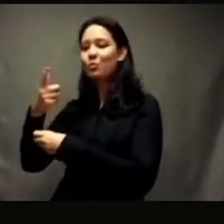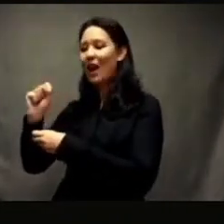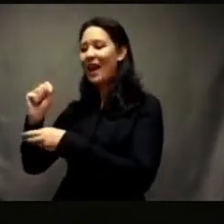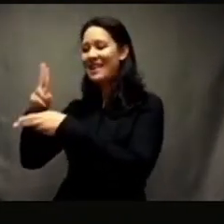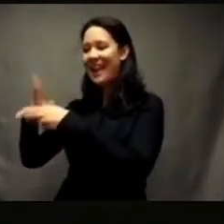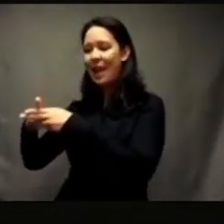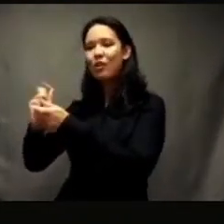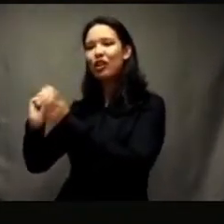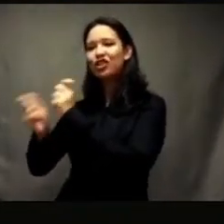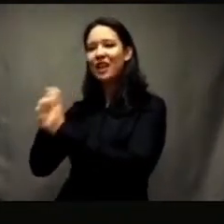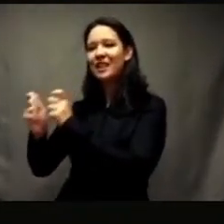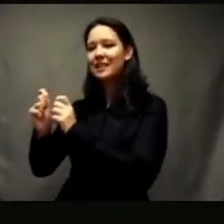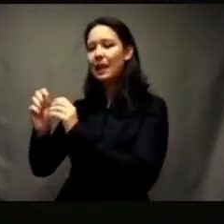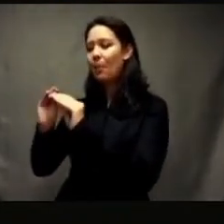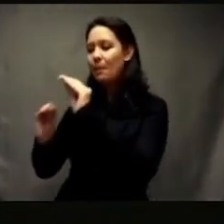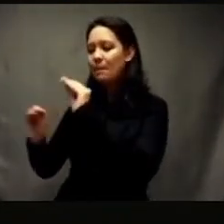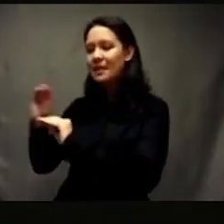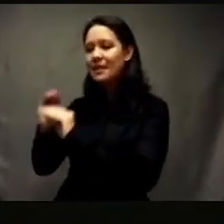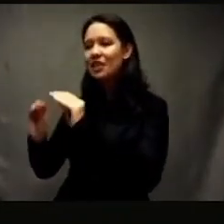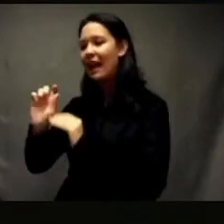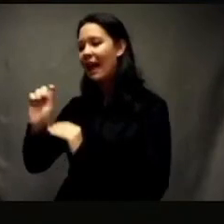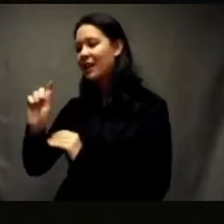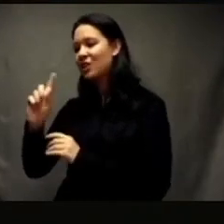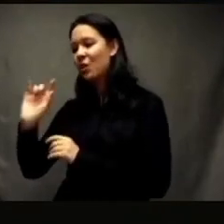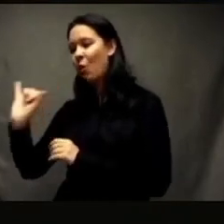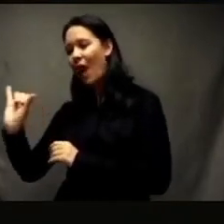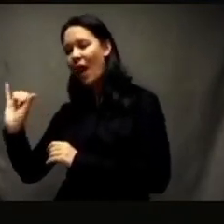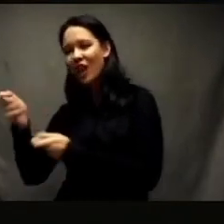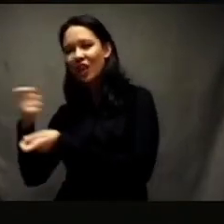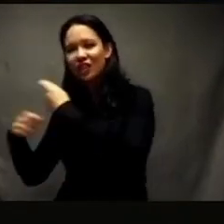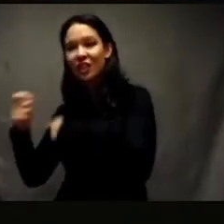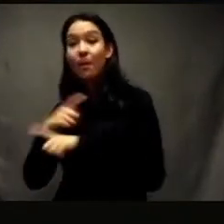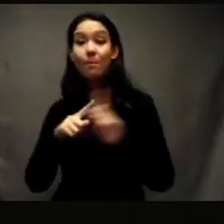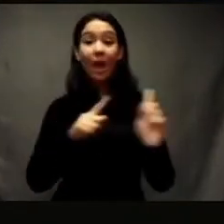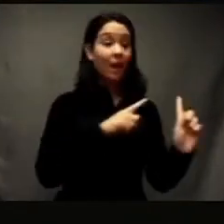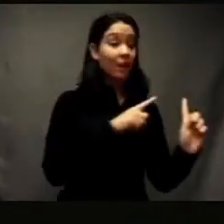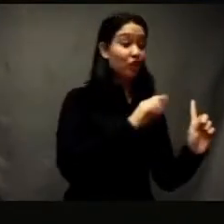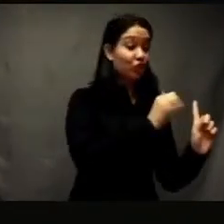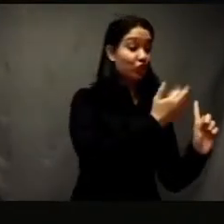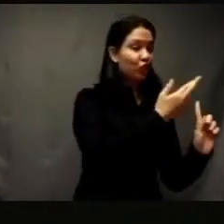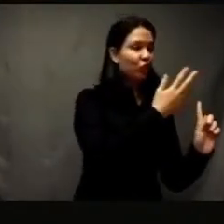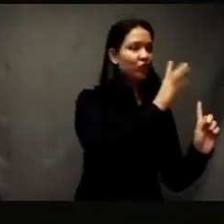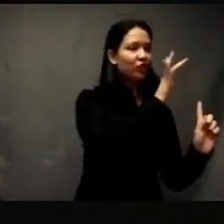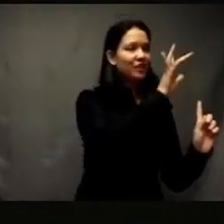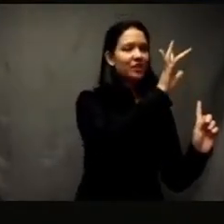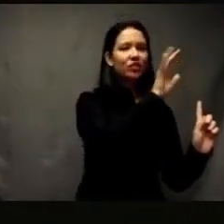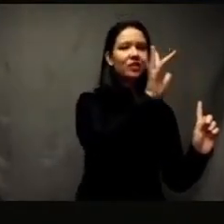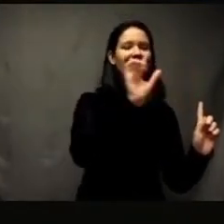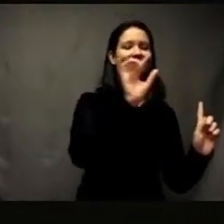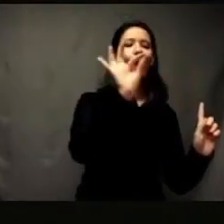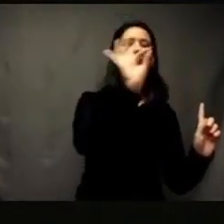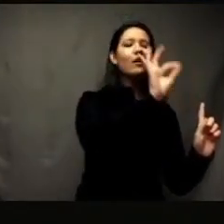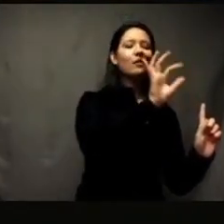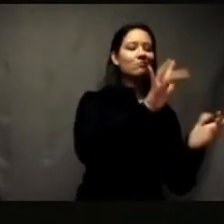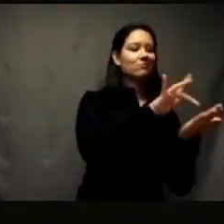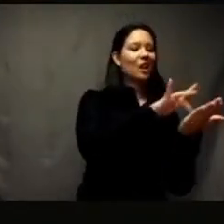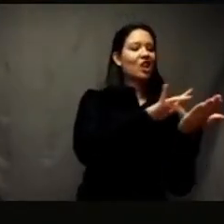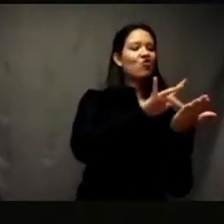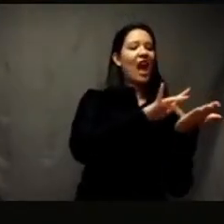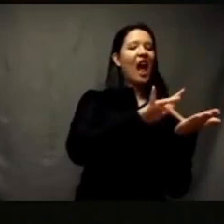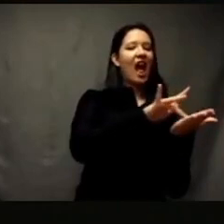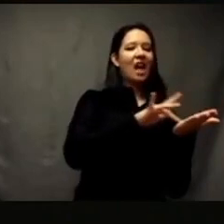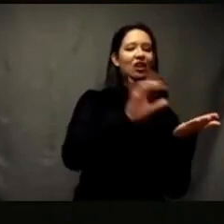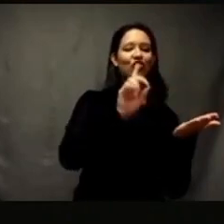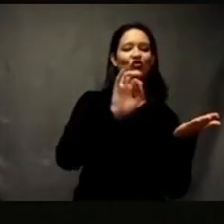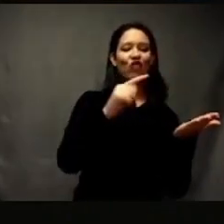also adjust the position X and Y, whereas on ScratchJr, you can just drag it around with your finger. You can also choose to show or